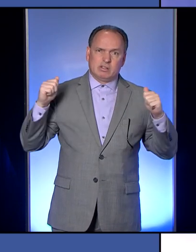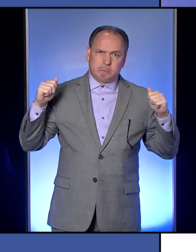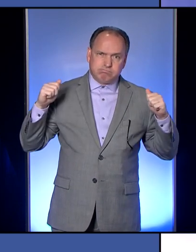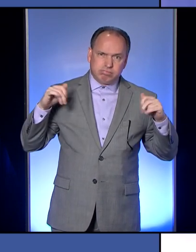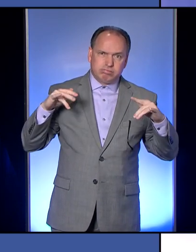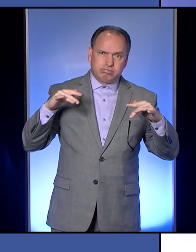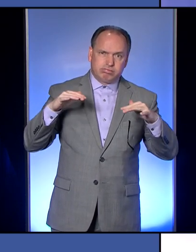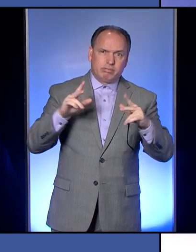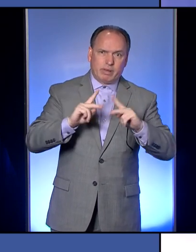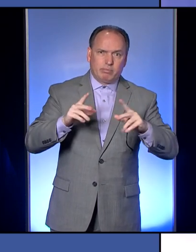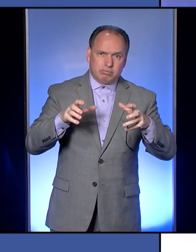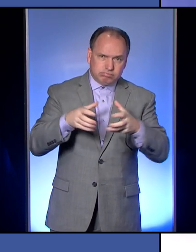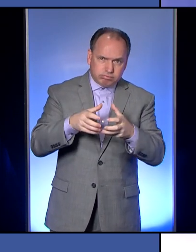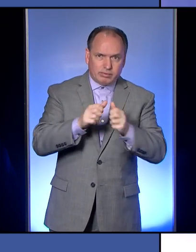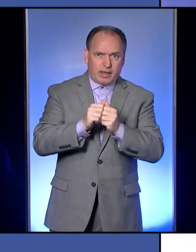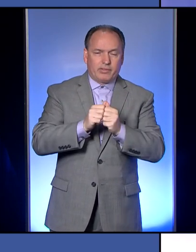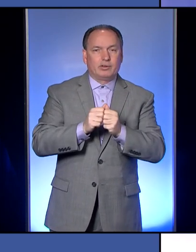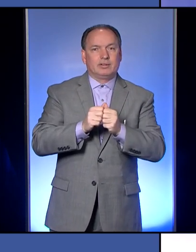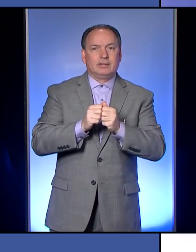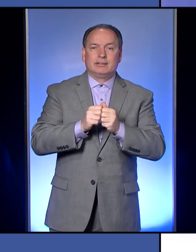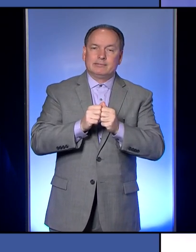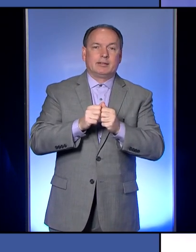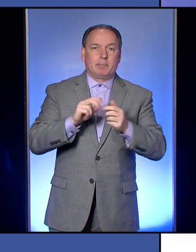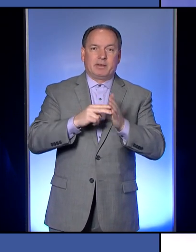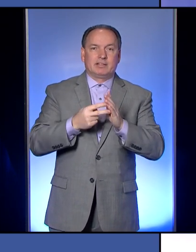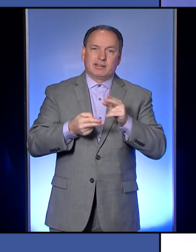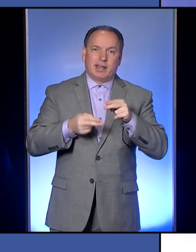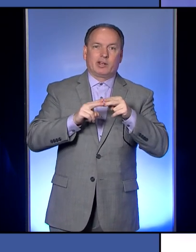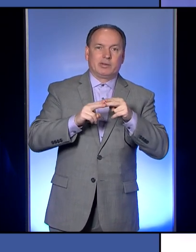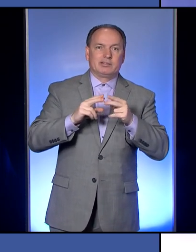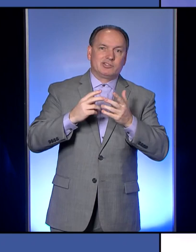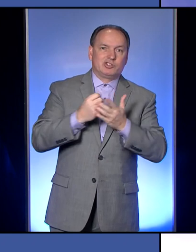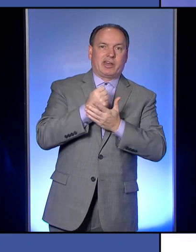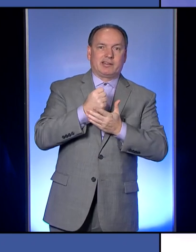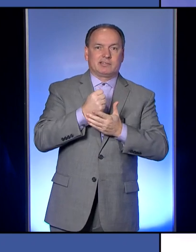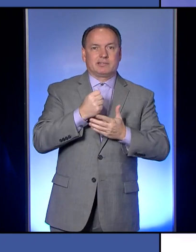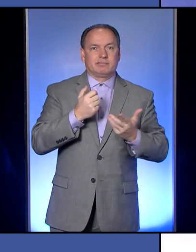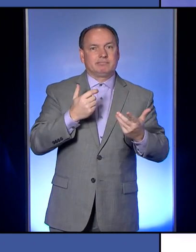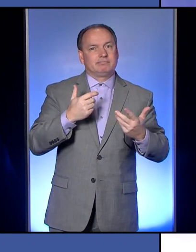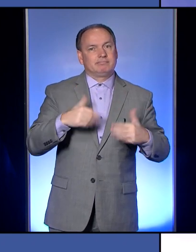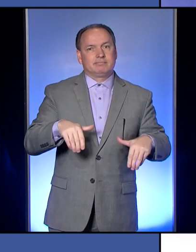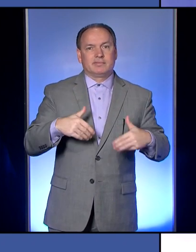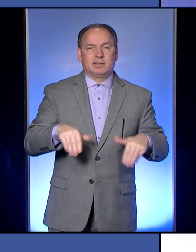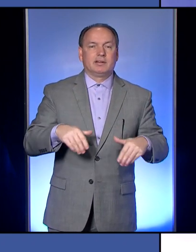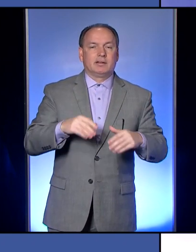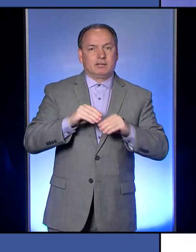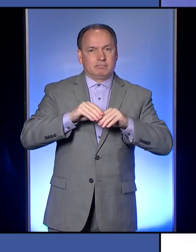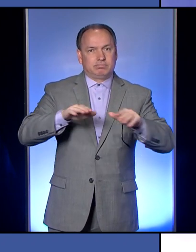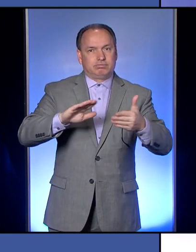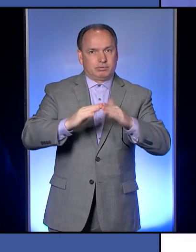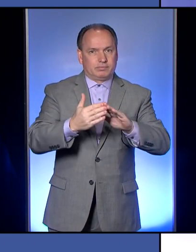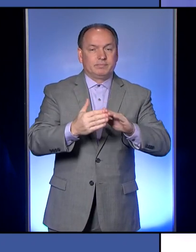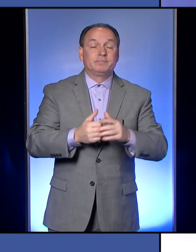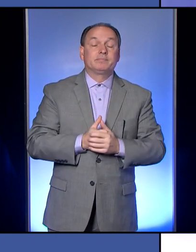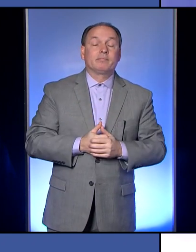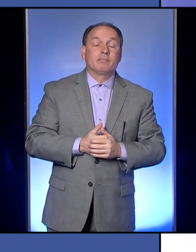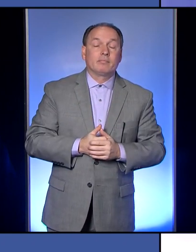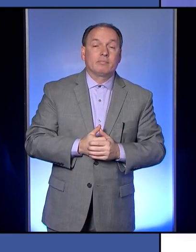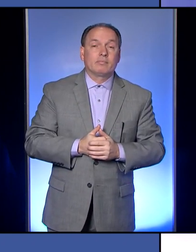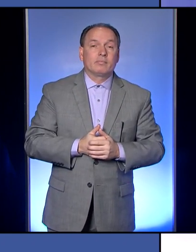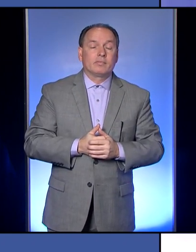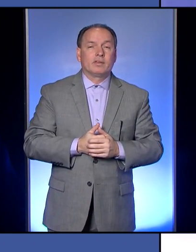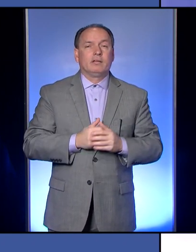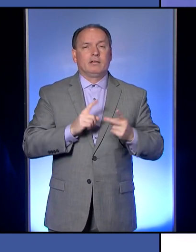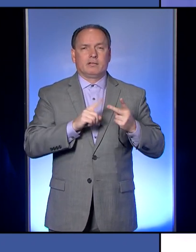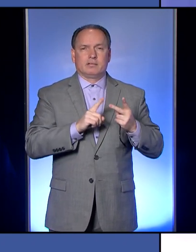the chances of community spread. And just to follow up on that quickly, I know it's been a couple of weeks since that